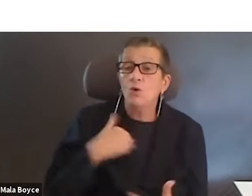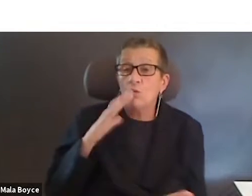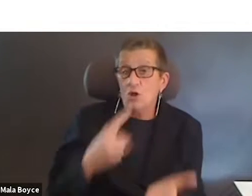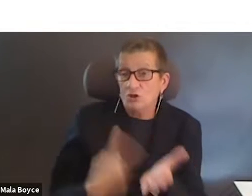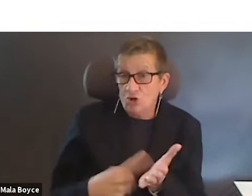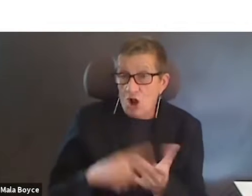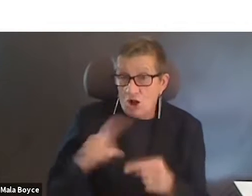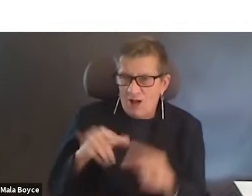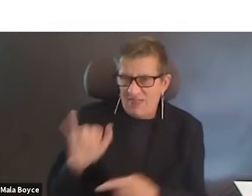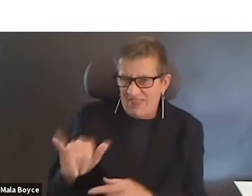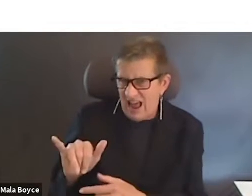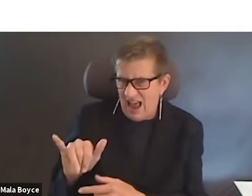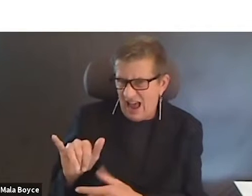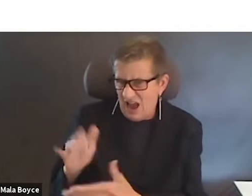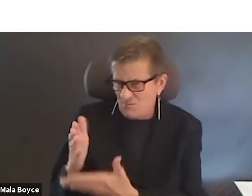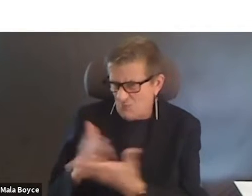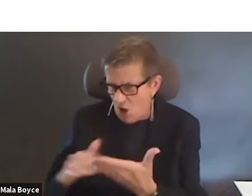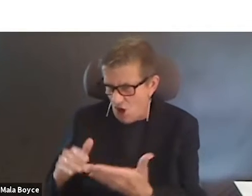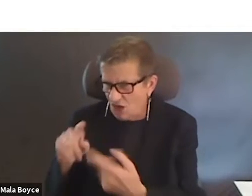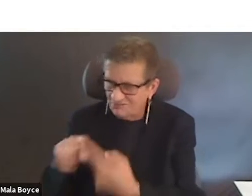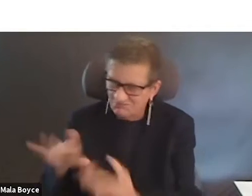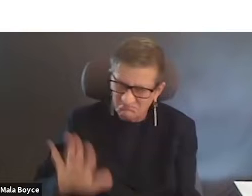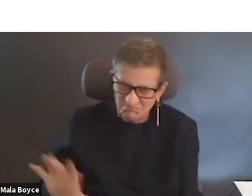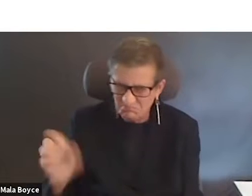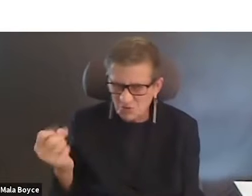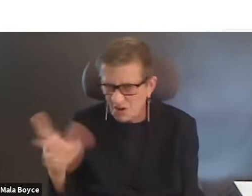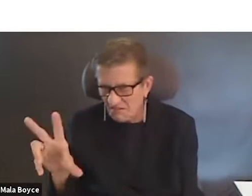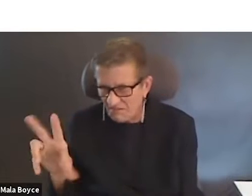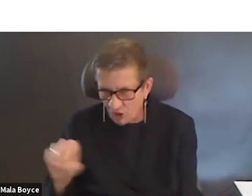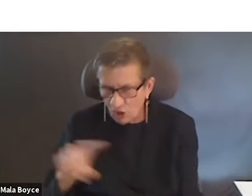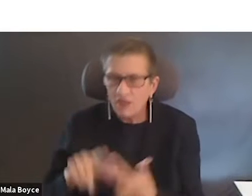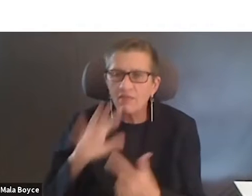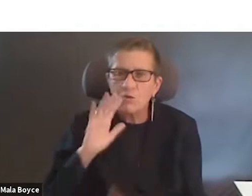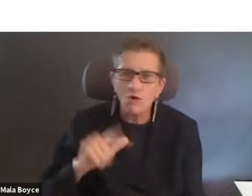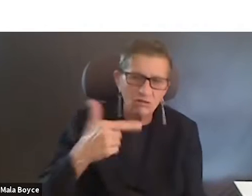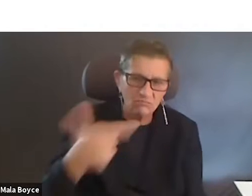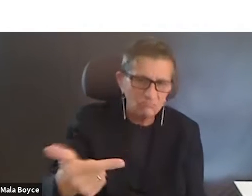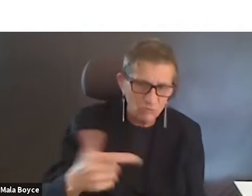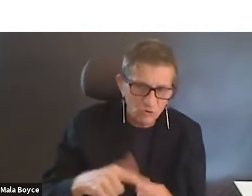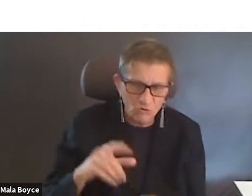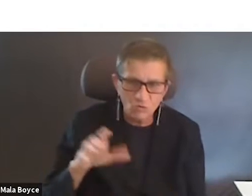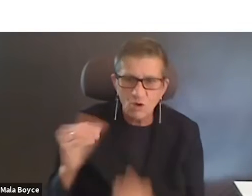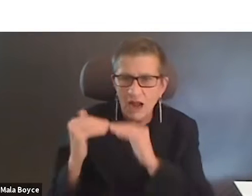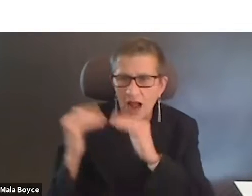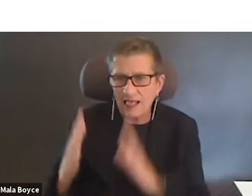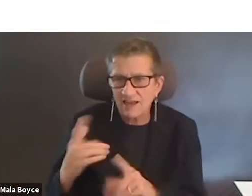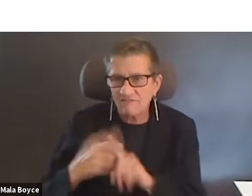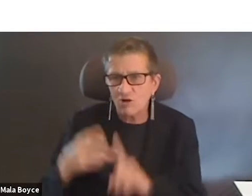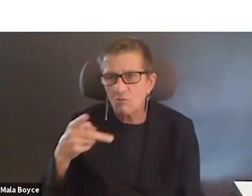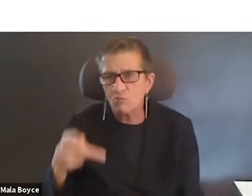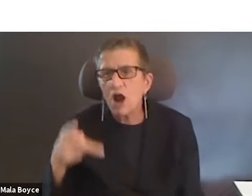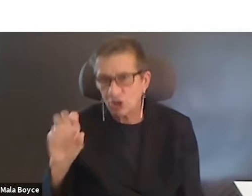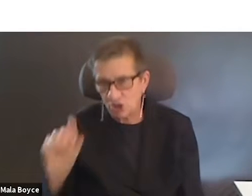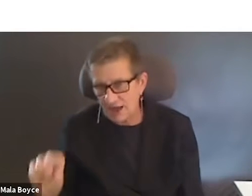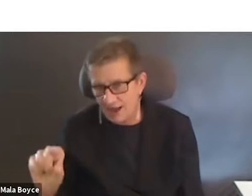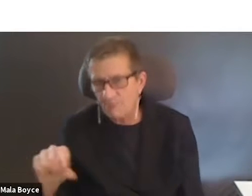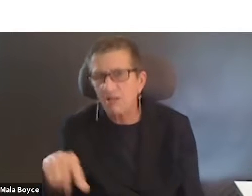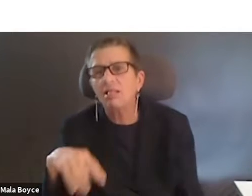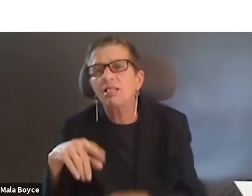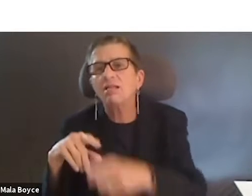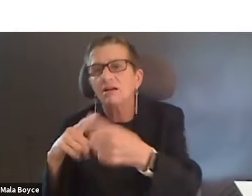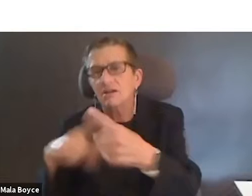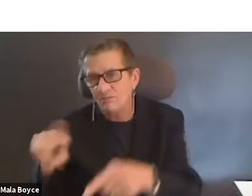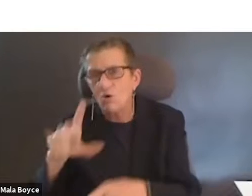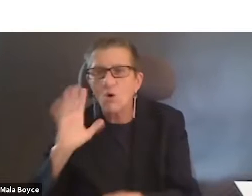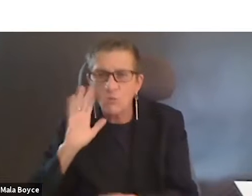that content till about 12:30 or so, and then we're going to turn it over to our colleagues from Procter & Gamble, where we will hear